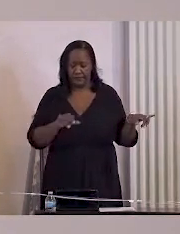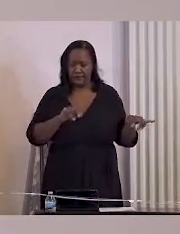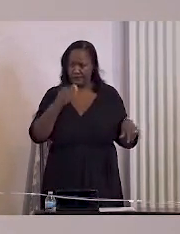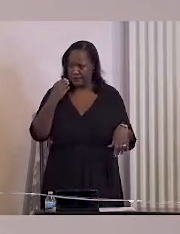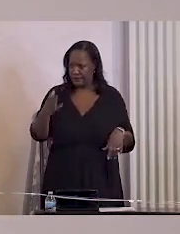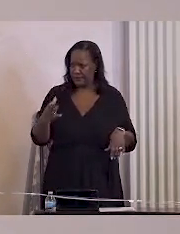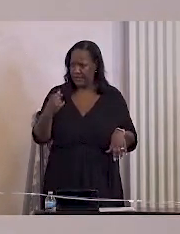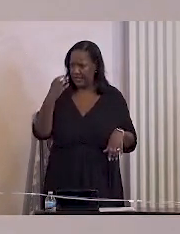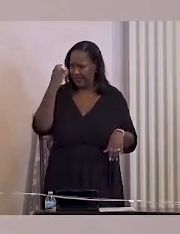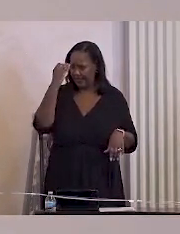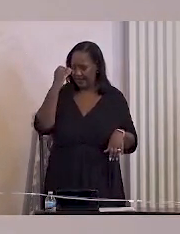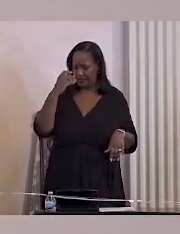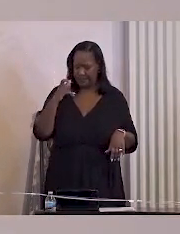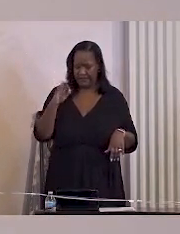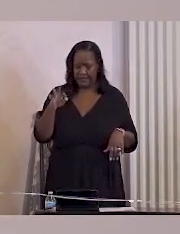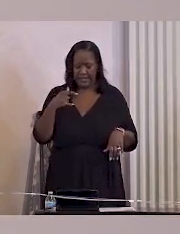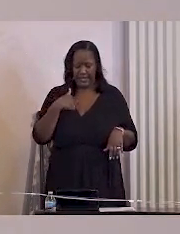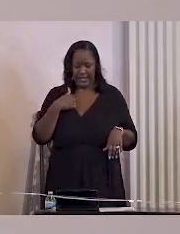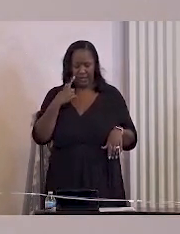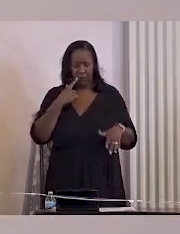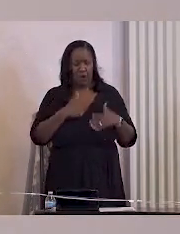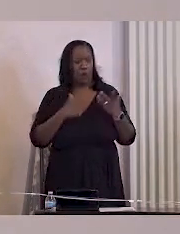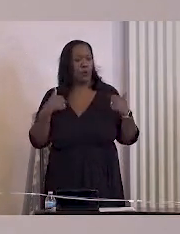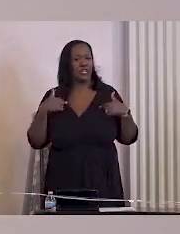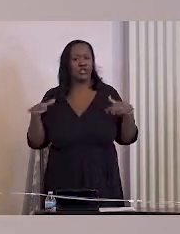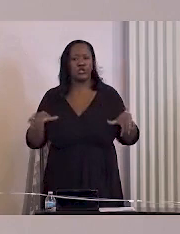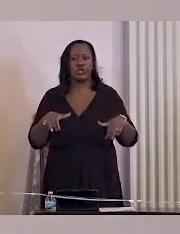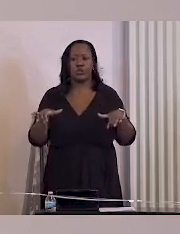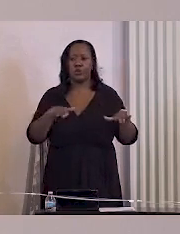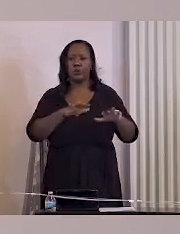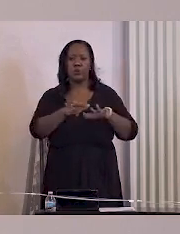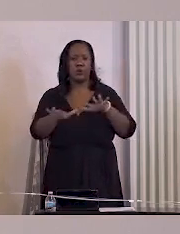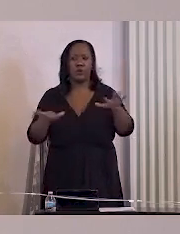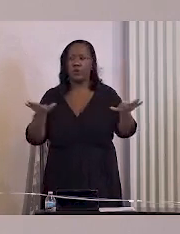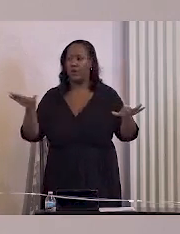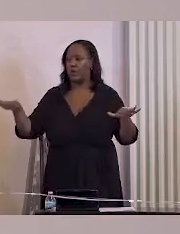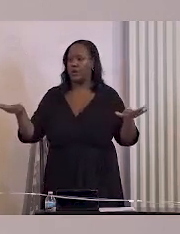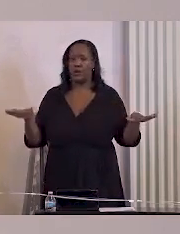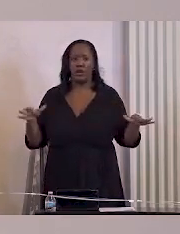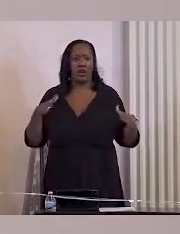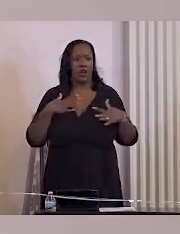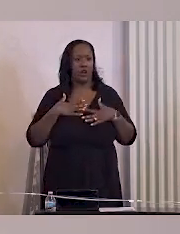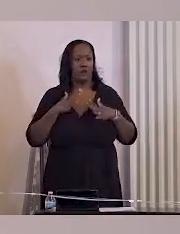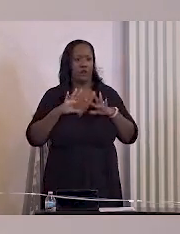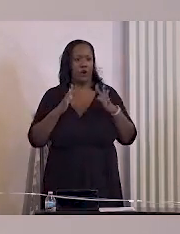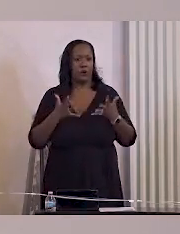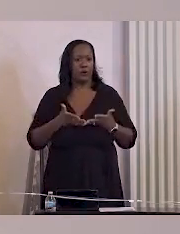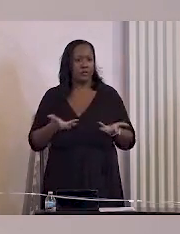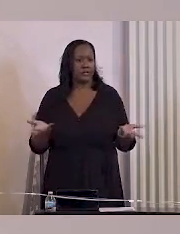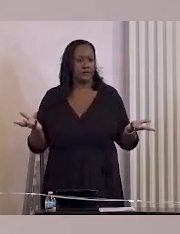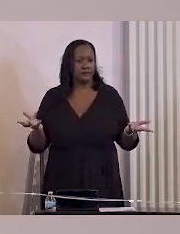in, and the signs that we use all over our world.